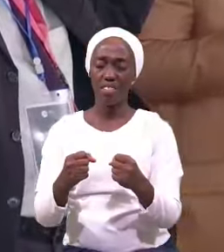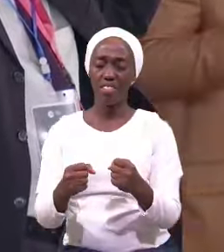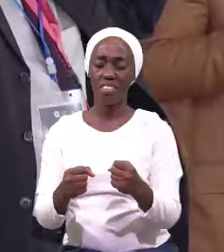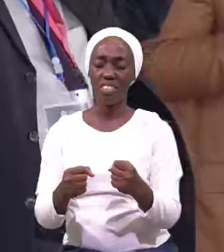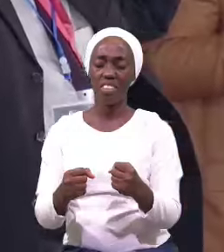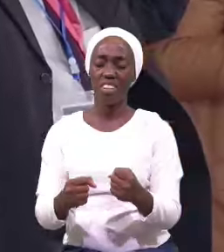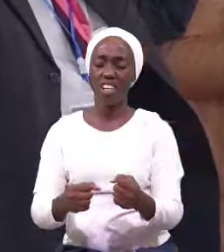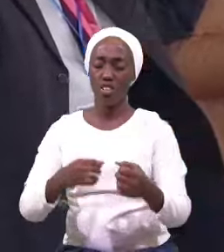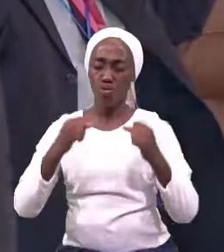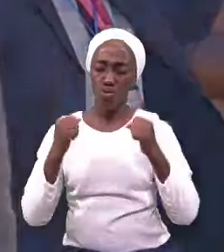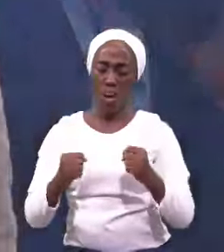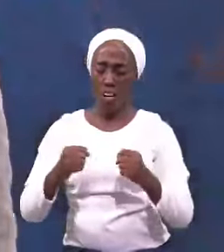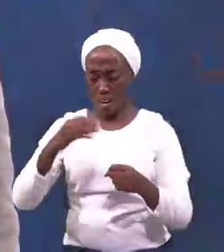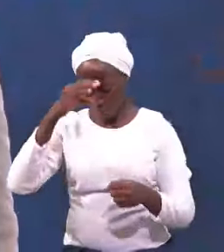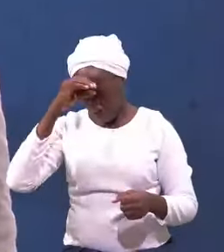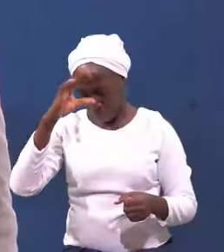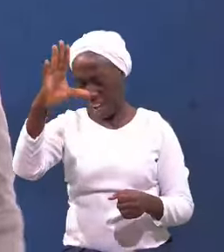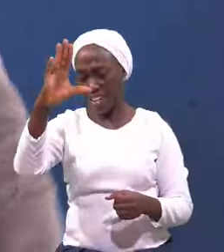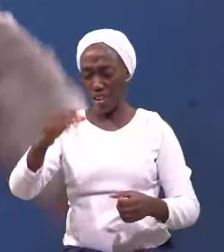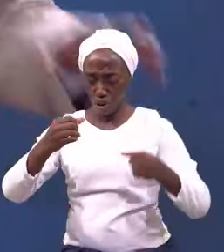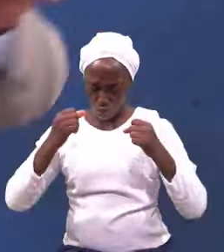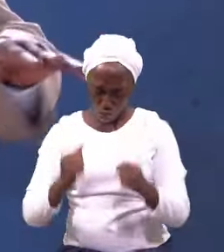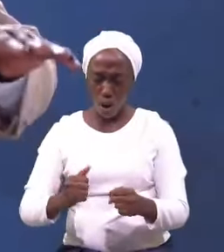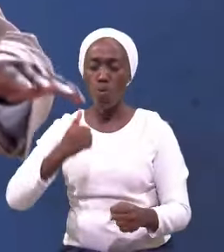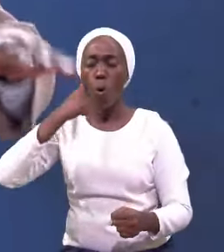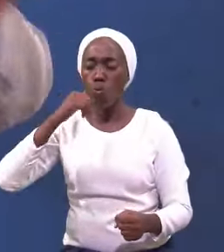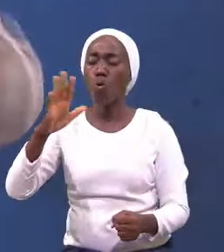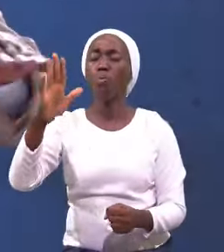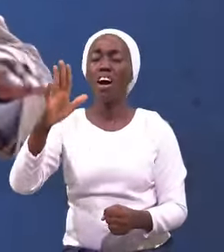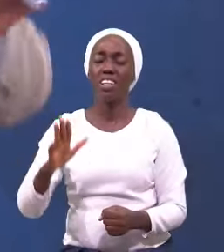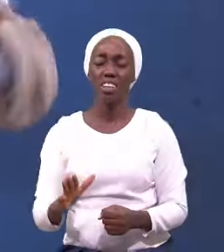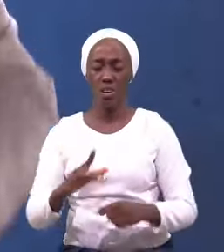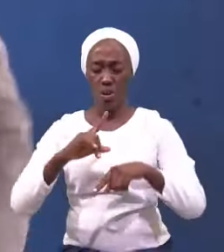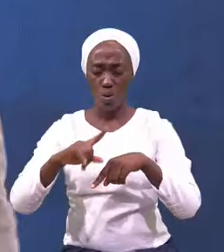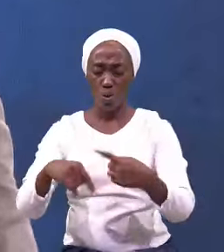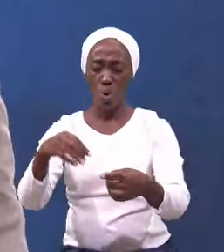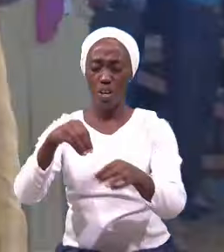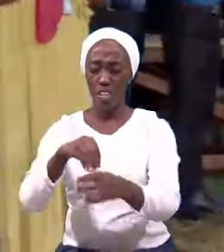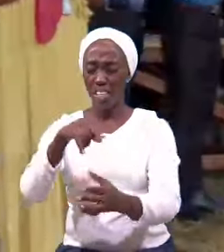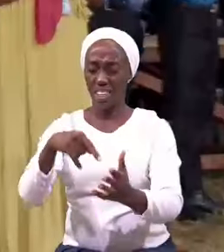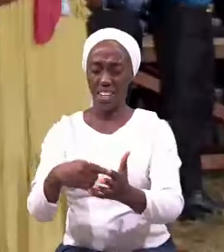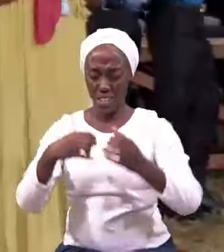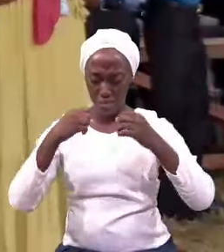Valiant man, valiant woman, go in this power.